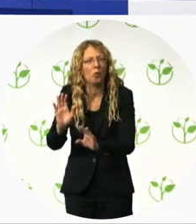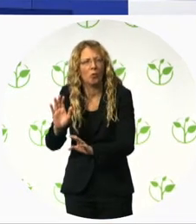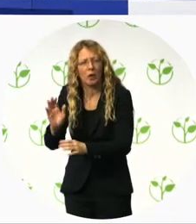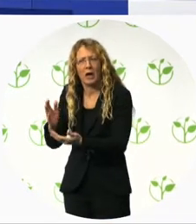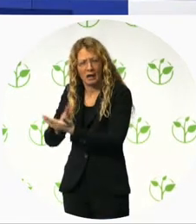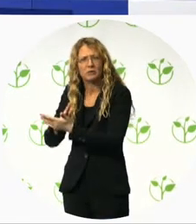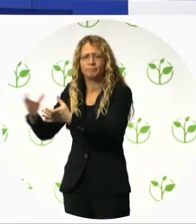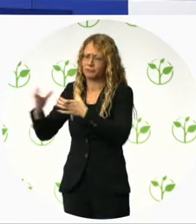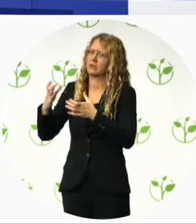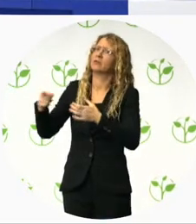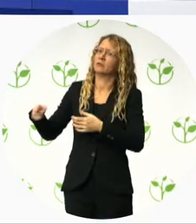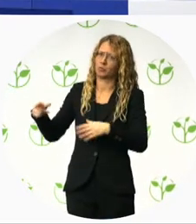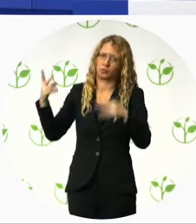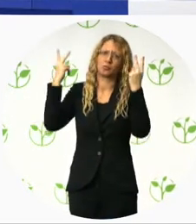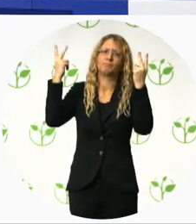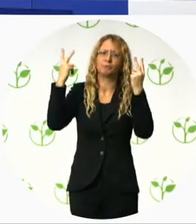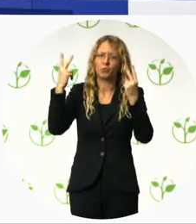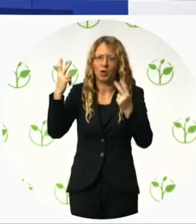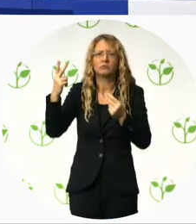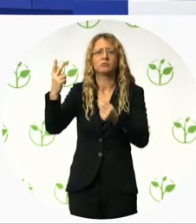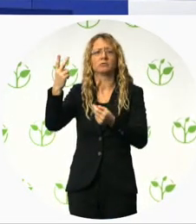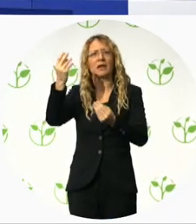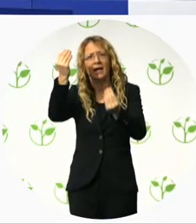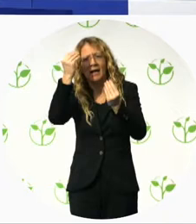for an interpreter to call a tow truck.